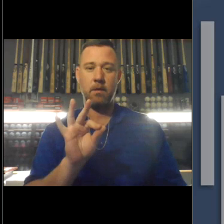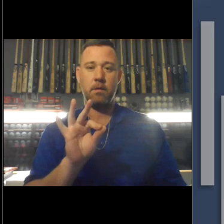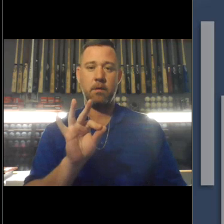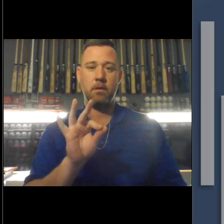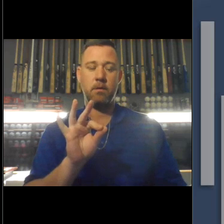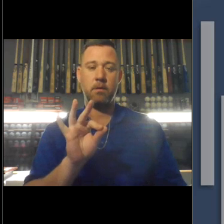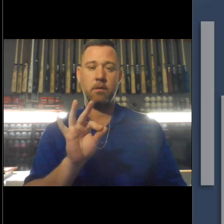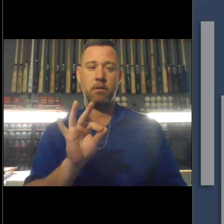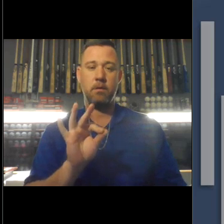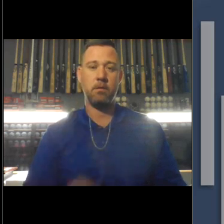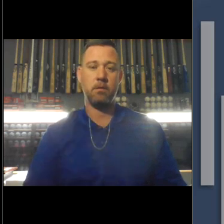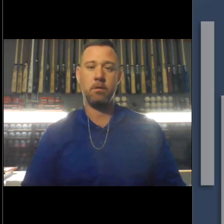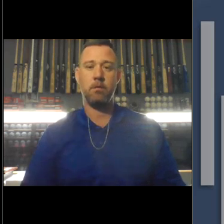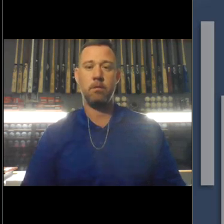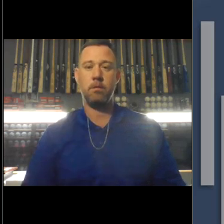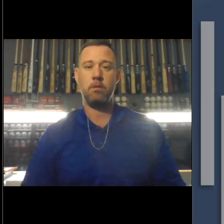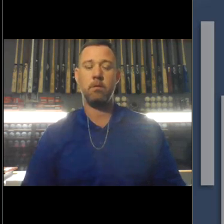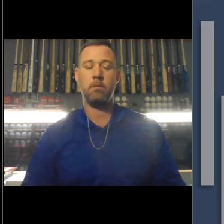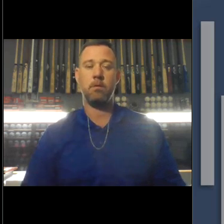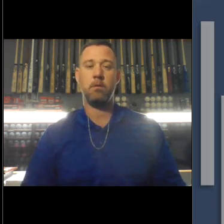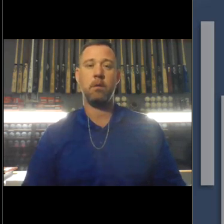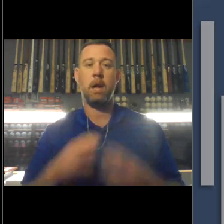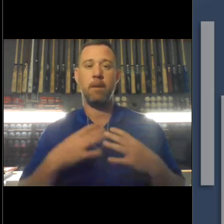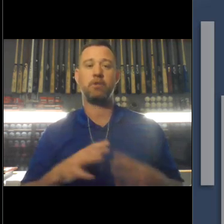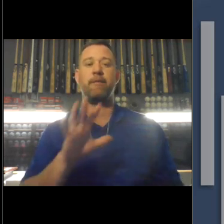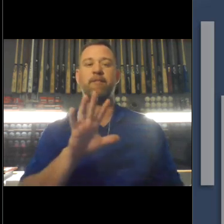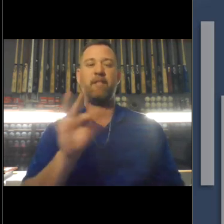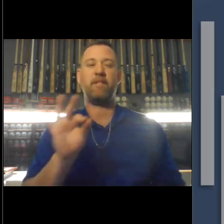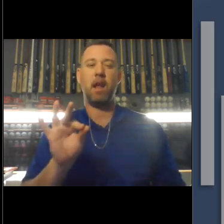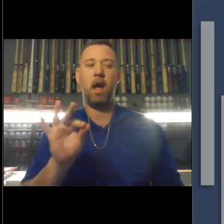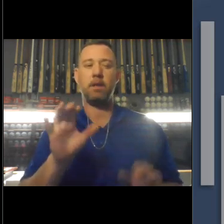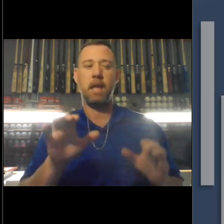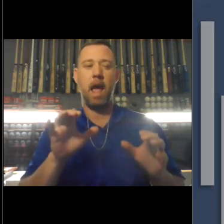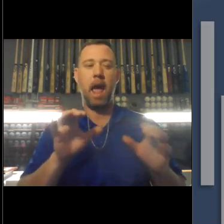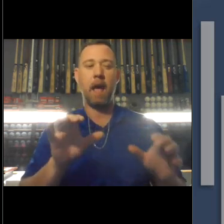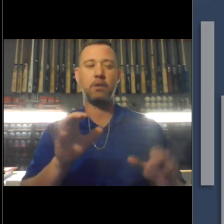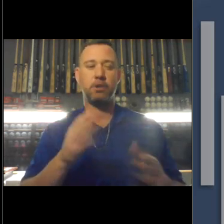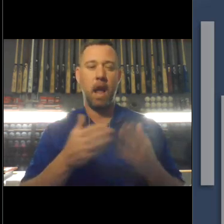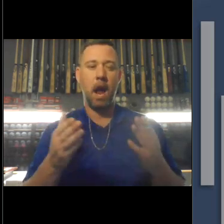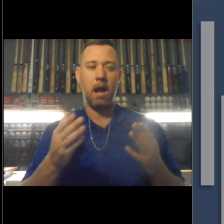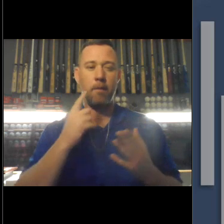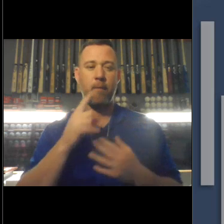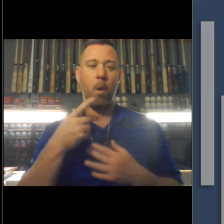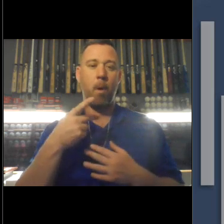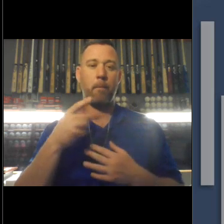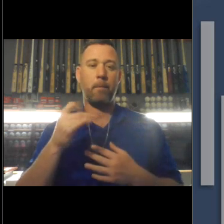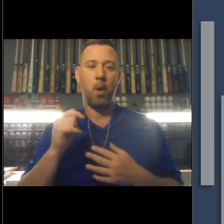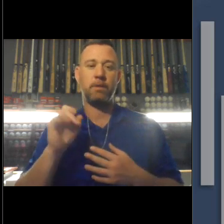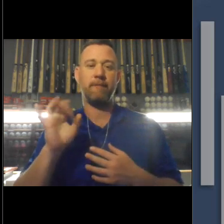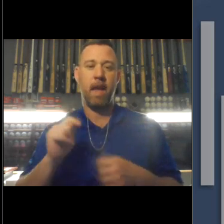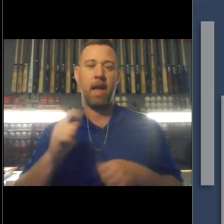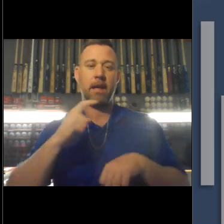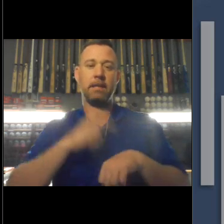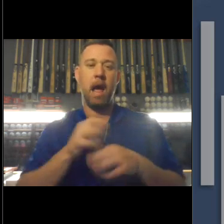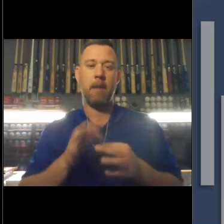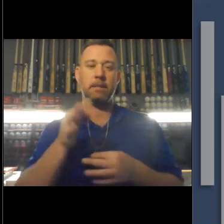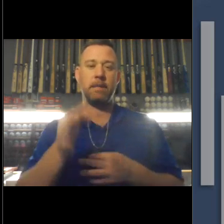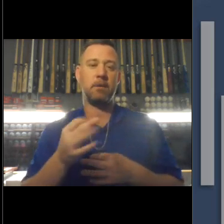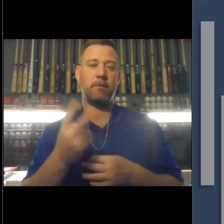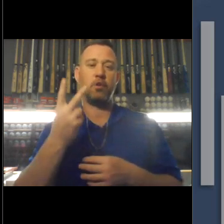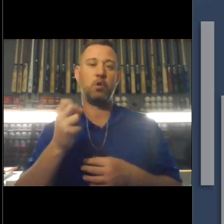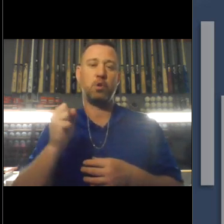Cortez? Commissioners, tab 59 is an action item for a post-fact time extension of 2 shop